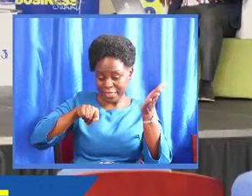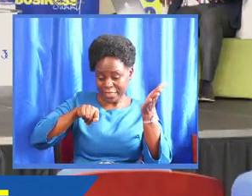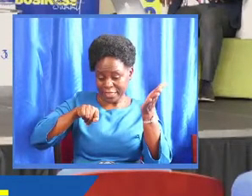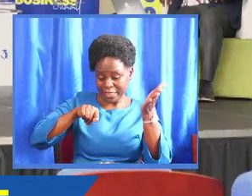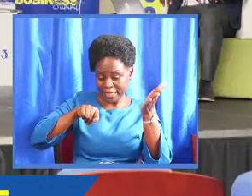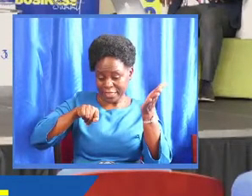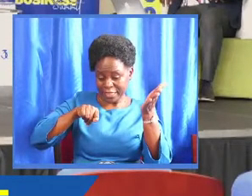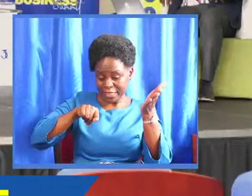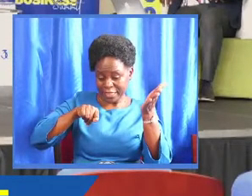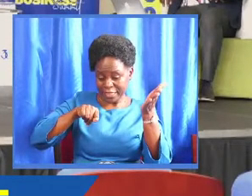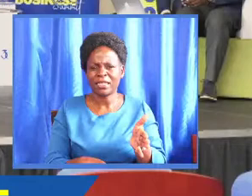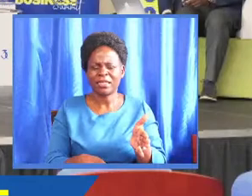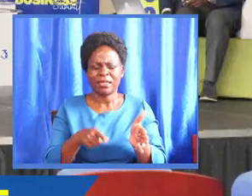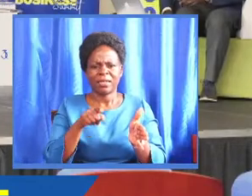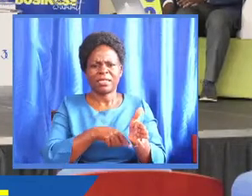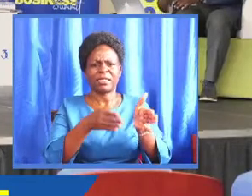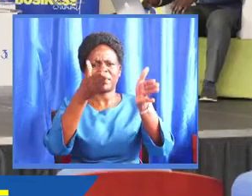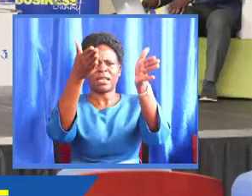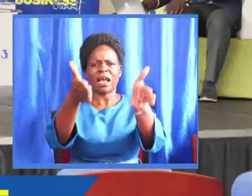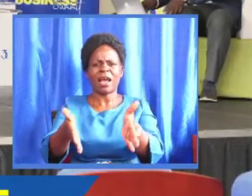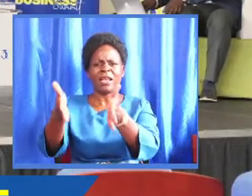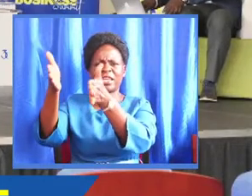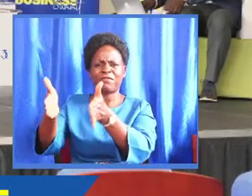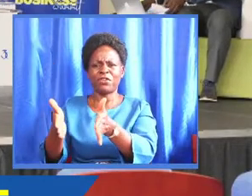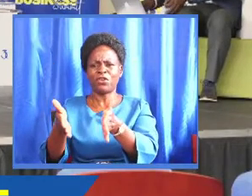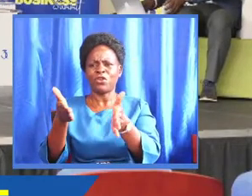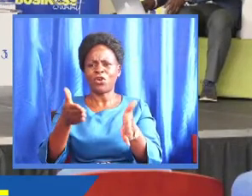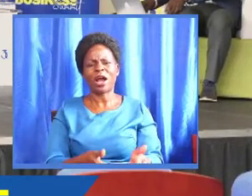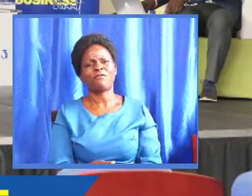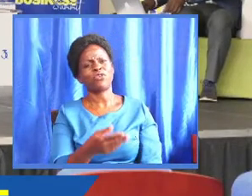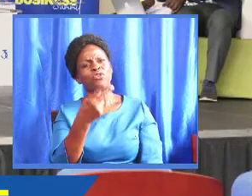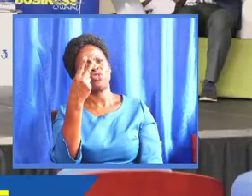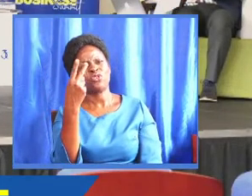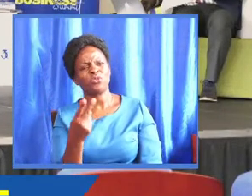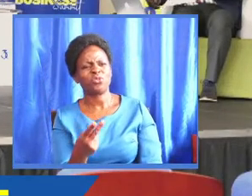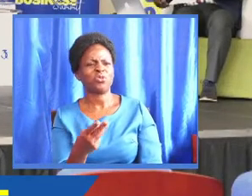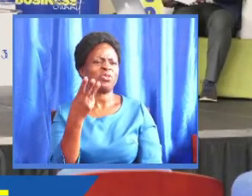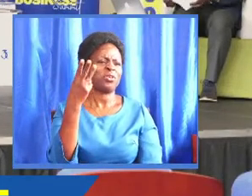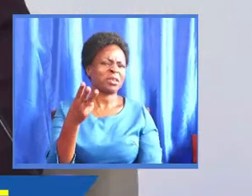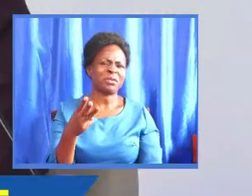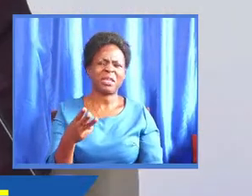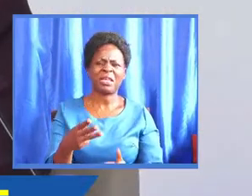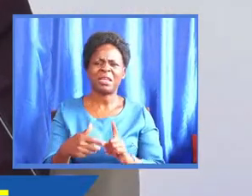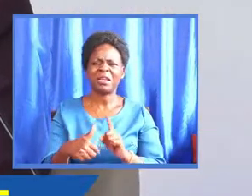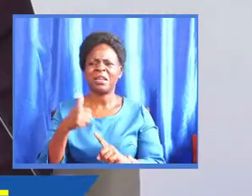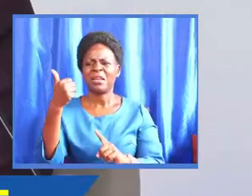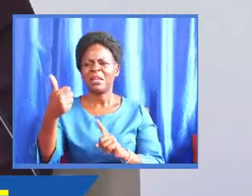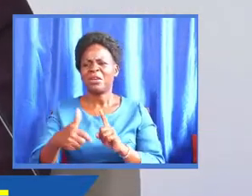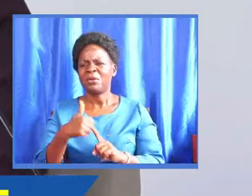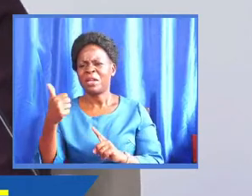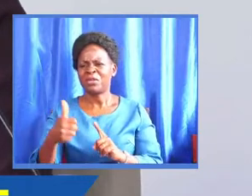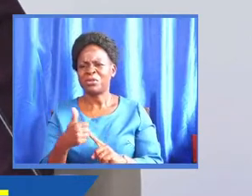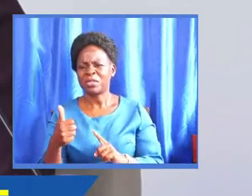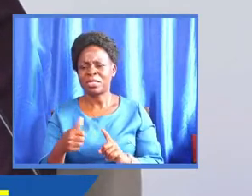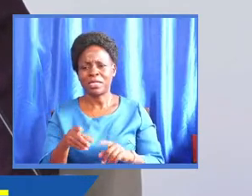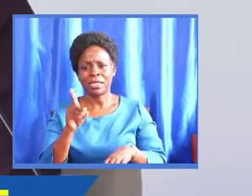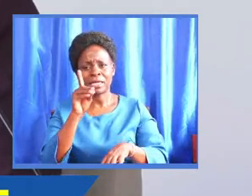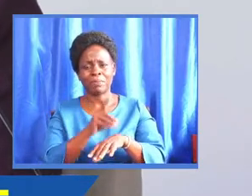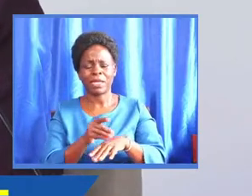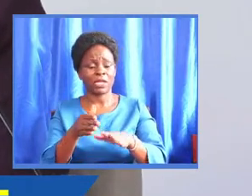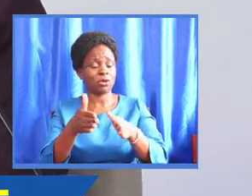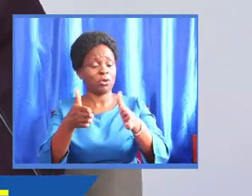taxable? If it's an individual, you have your two, three, you know, rentals, one unit or two, depending on the